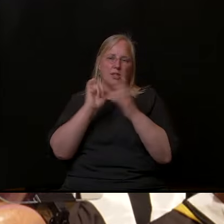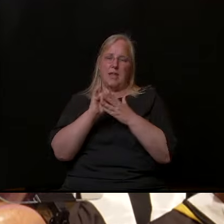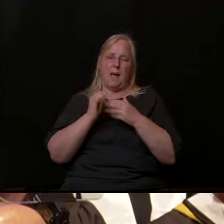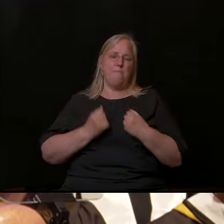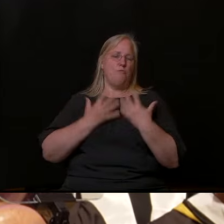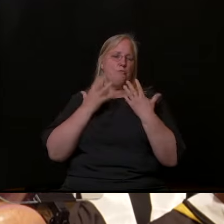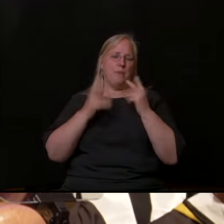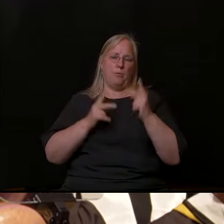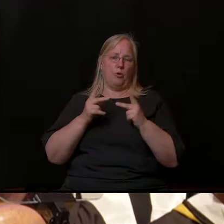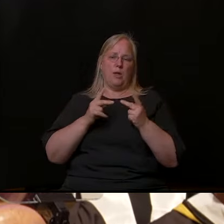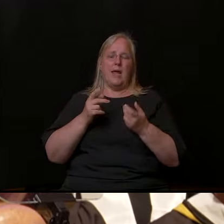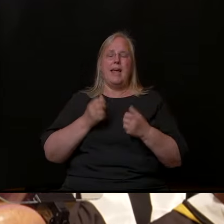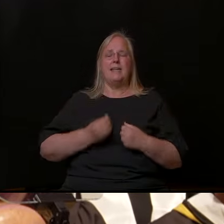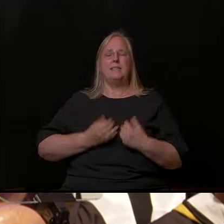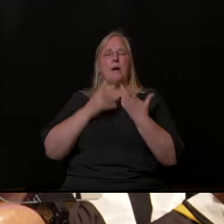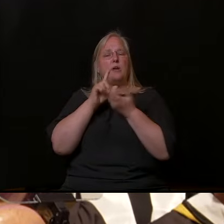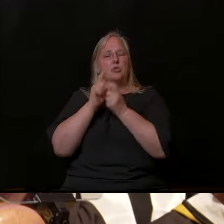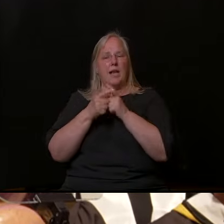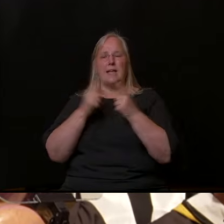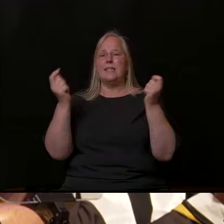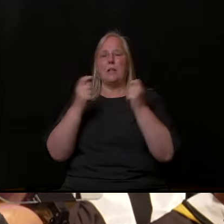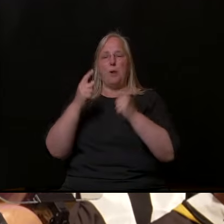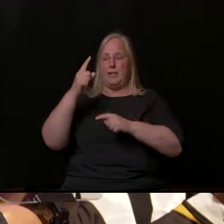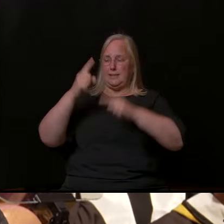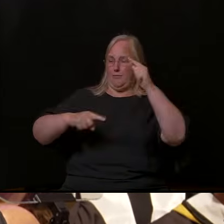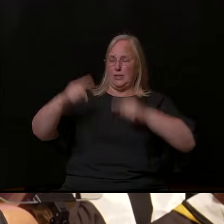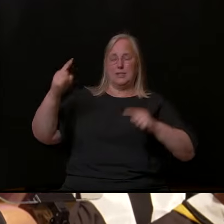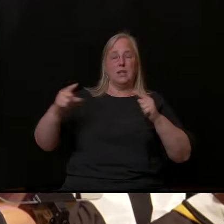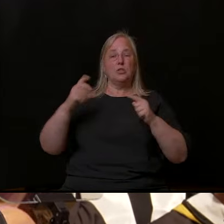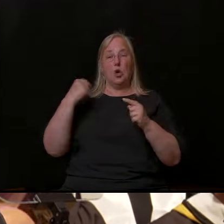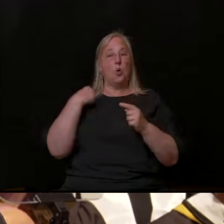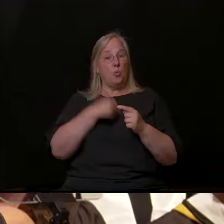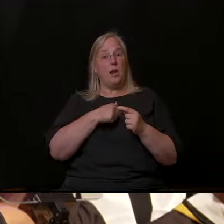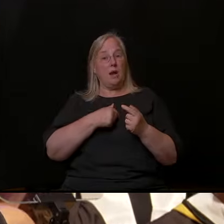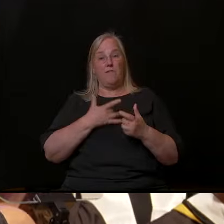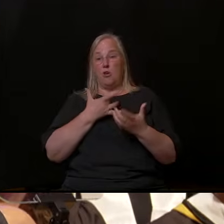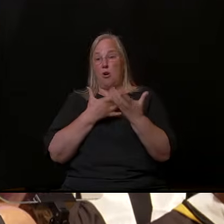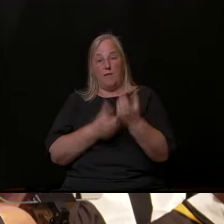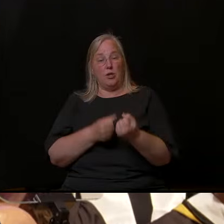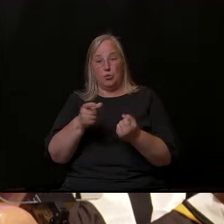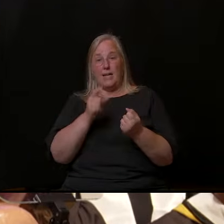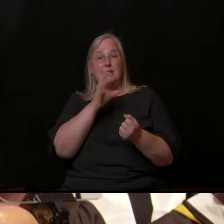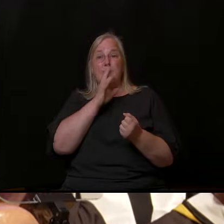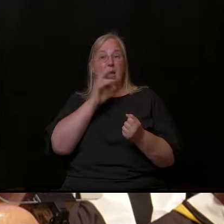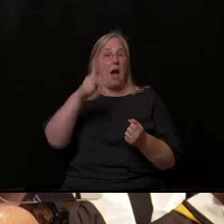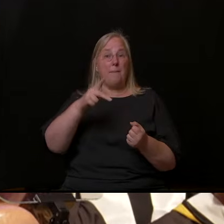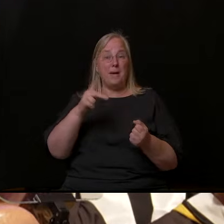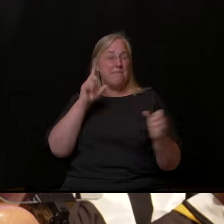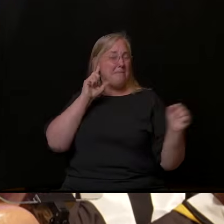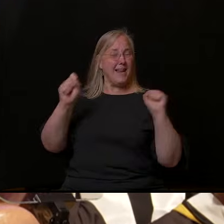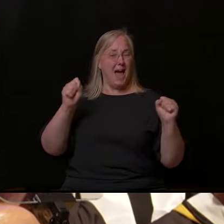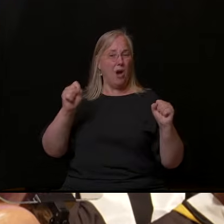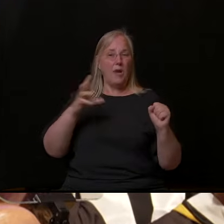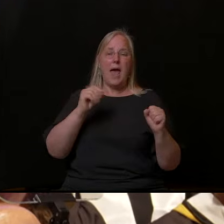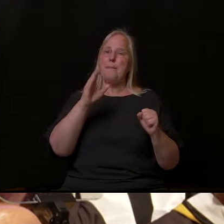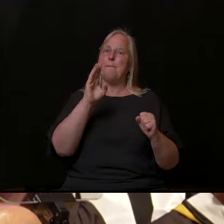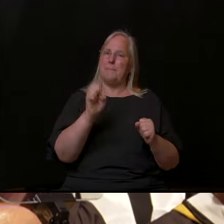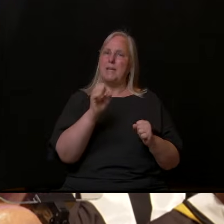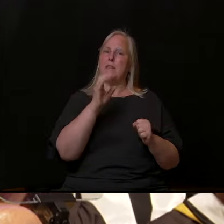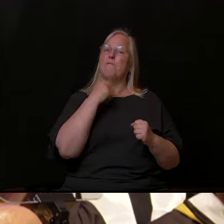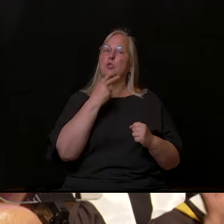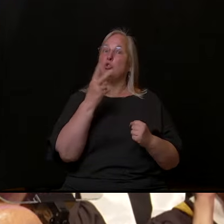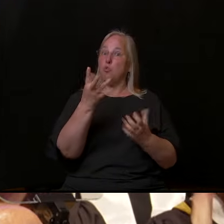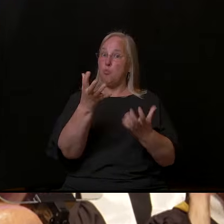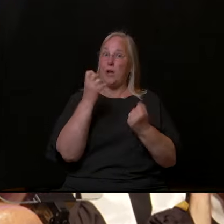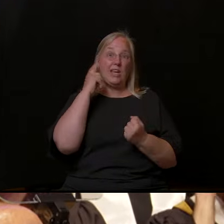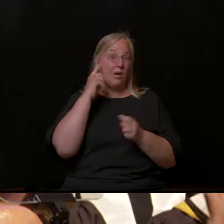inspire change, and celebrate difference. So we're confident that you can speak up, be loud, and be the voice that you would want to hear in the crowd.